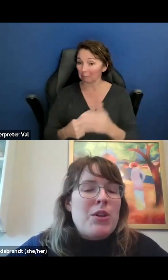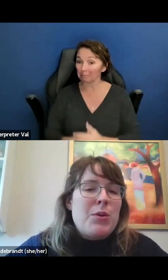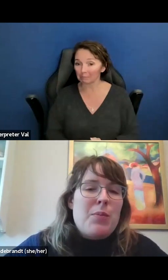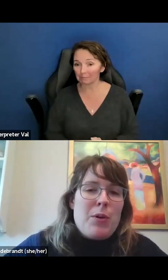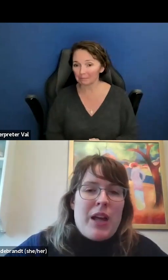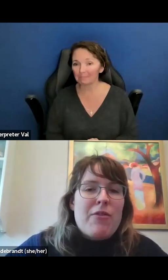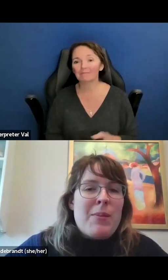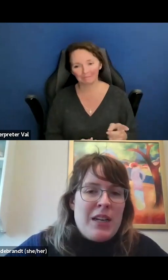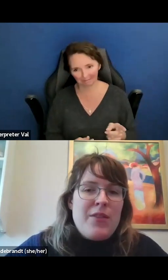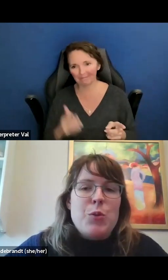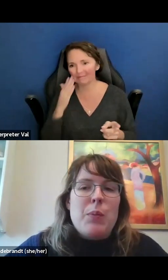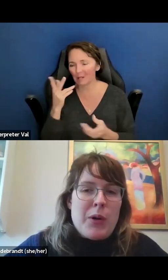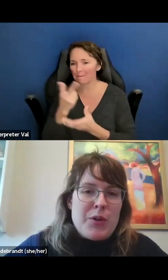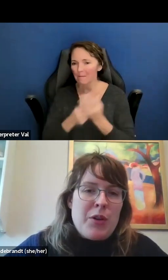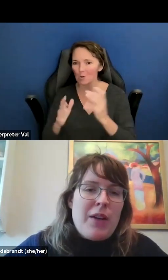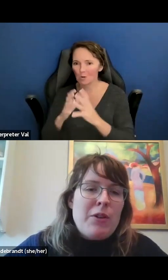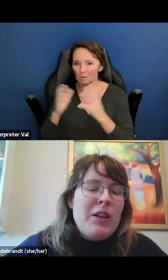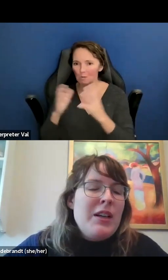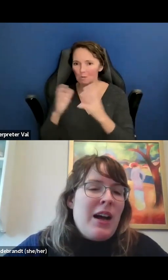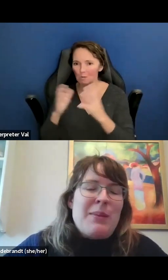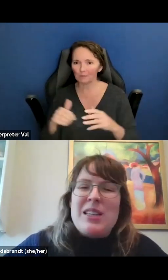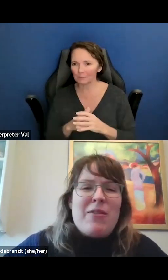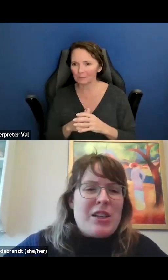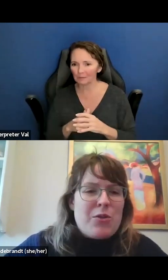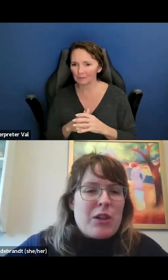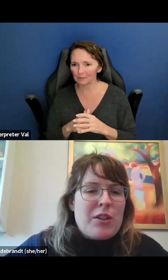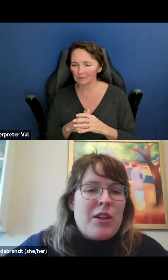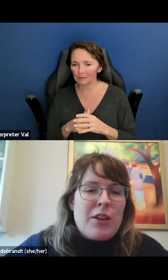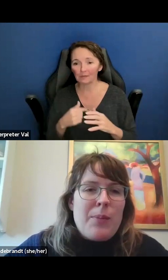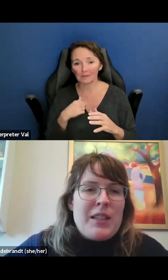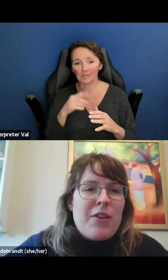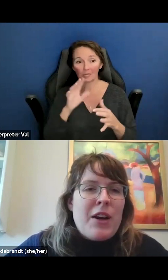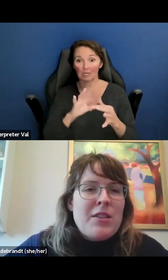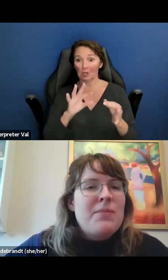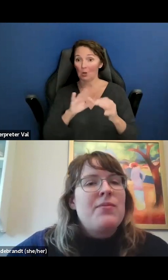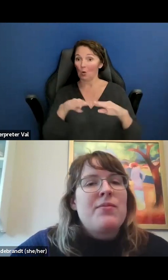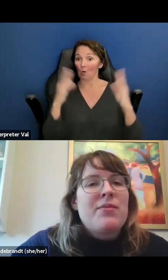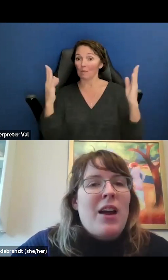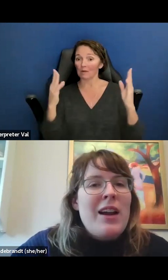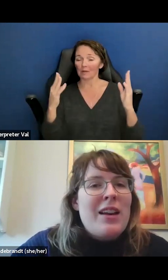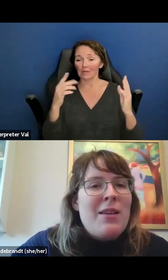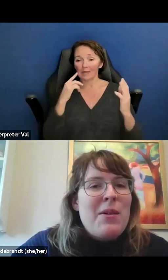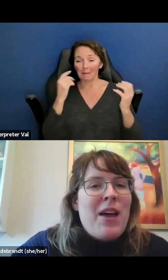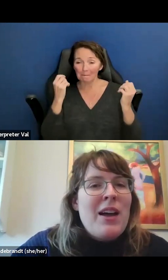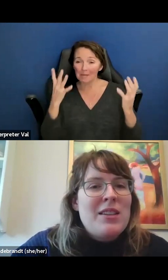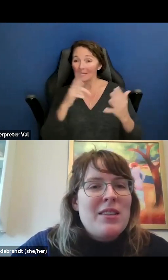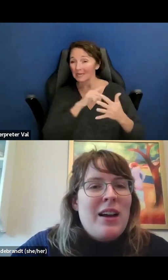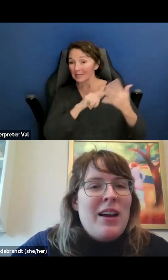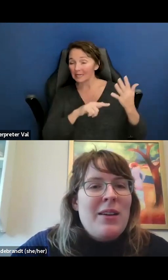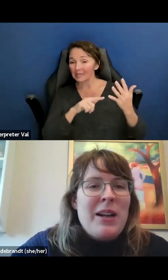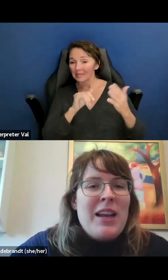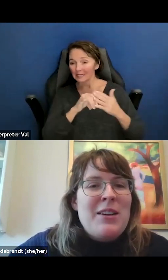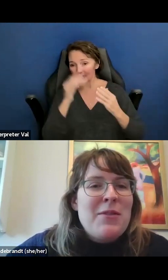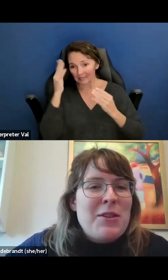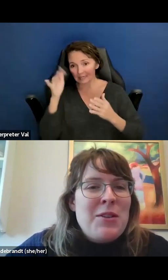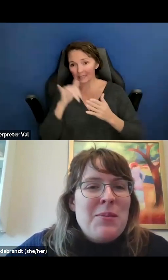really important to approach that from an individual personal level, because every district looks a little bit different. All right, and with that,